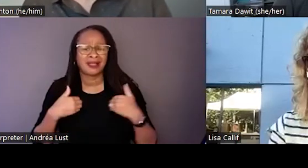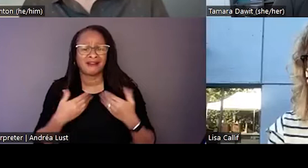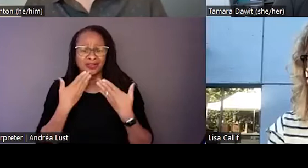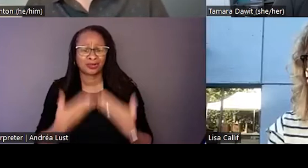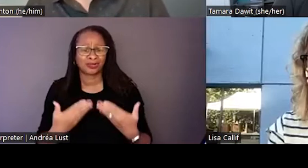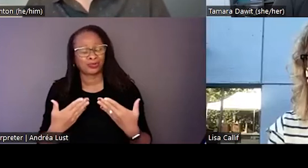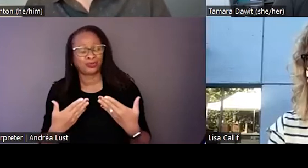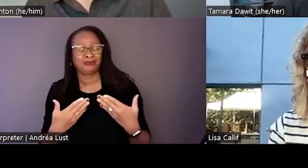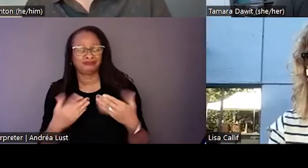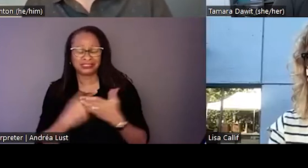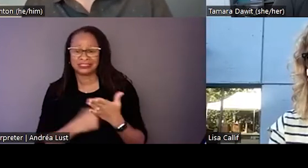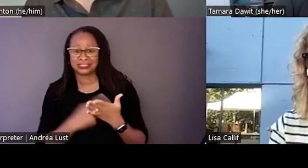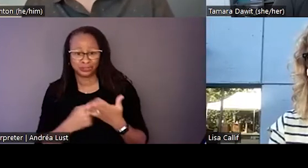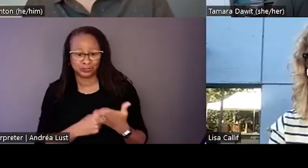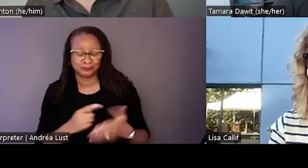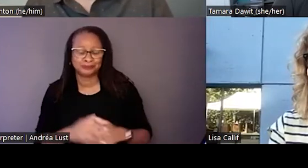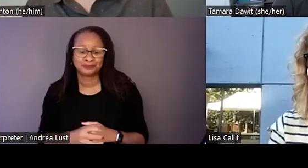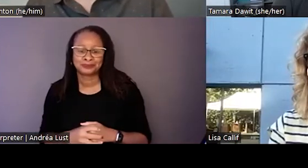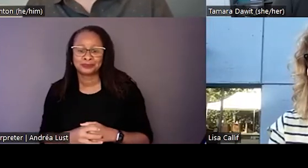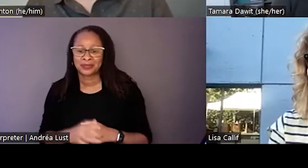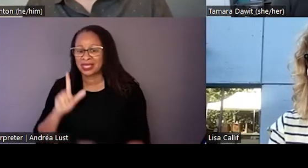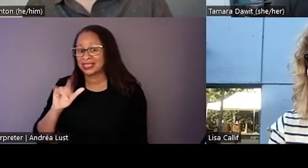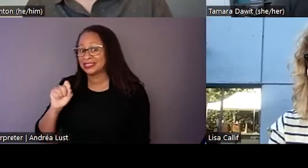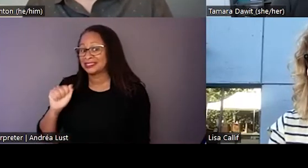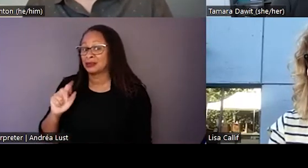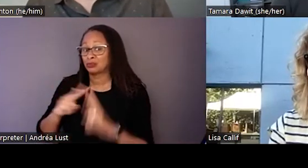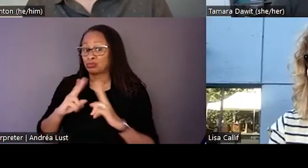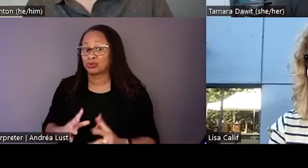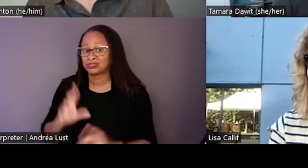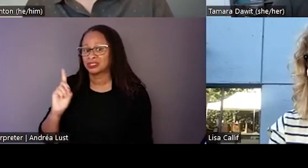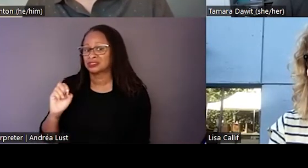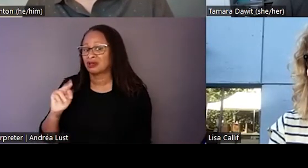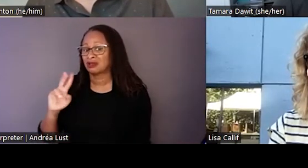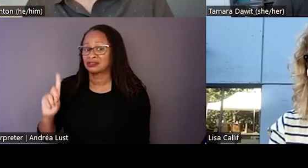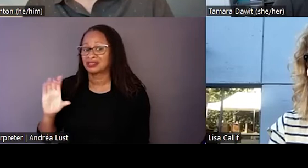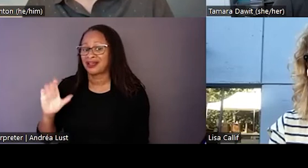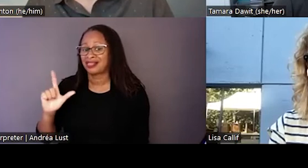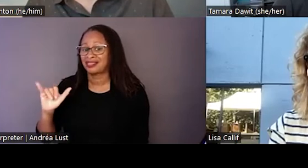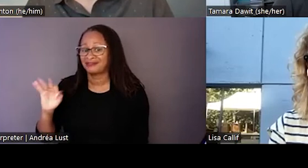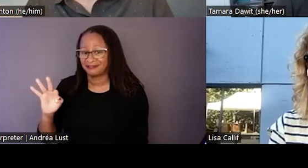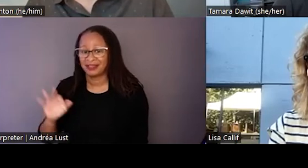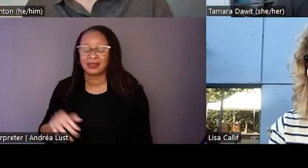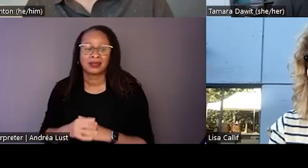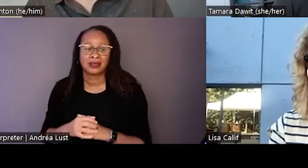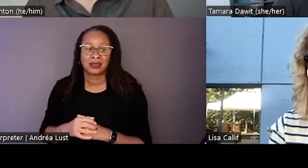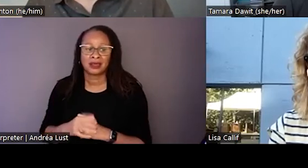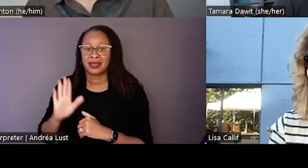fruitful actually conversation. Lisa is a partner at Donald Califf and Perez